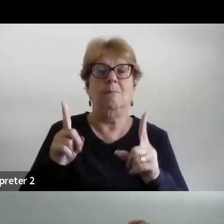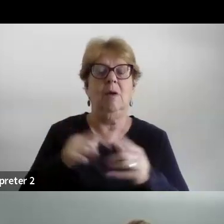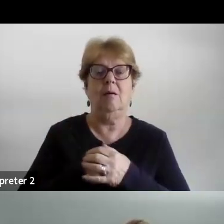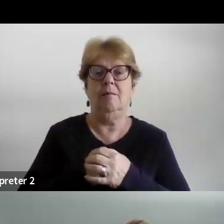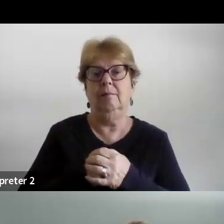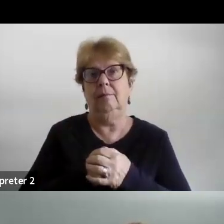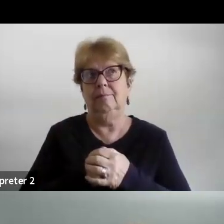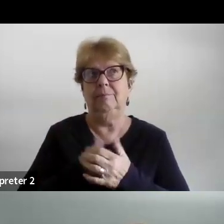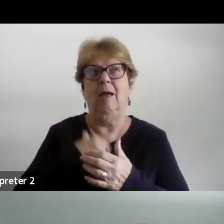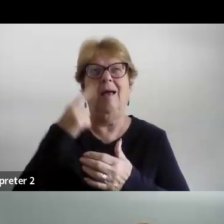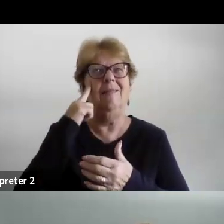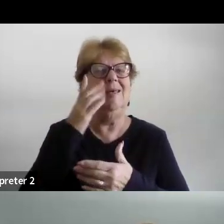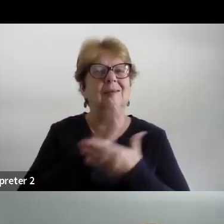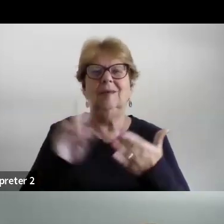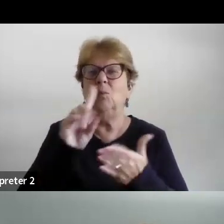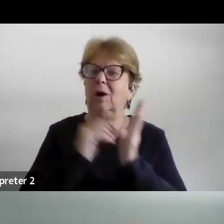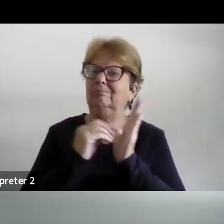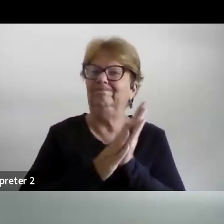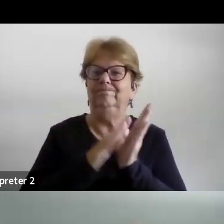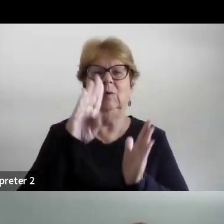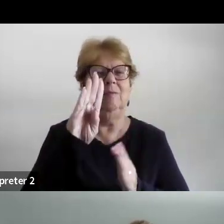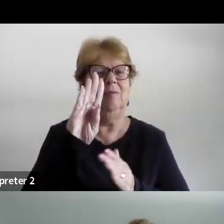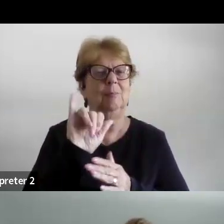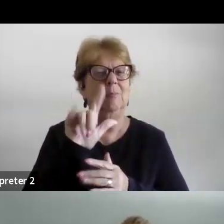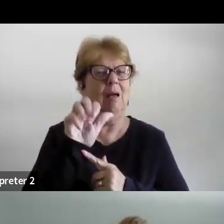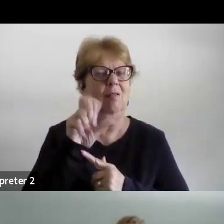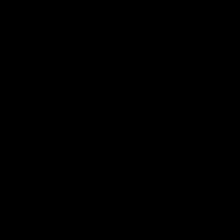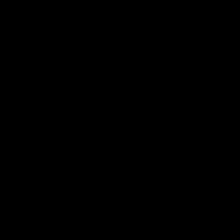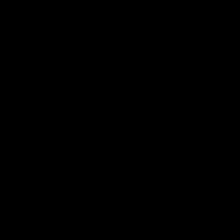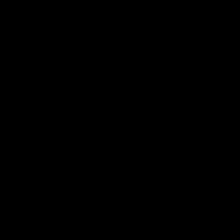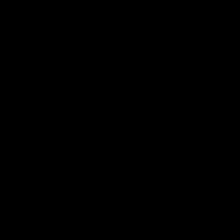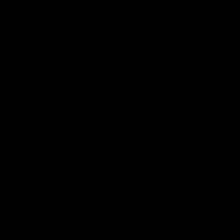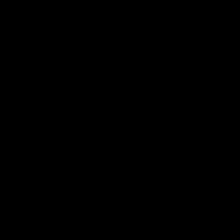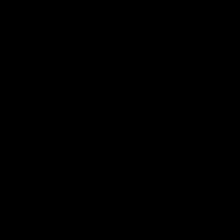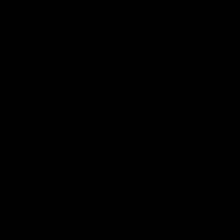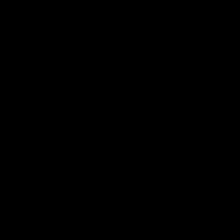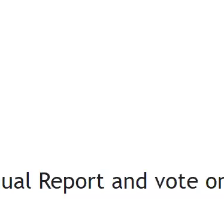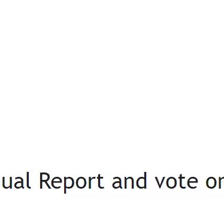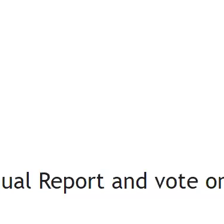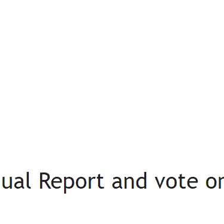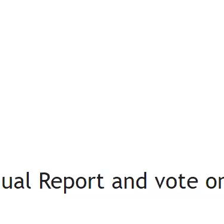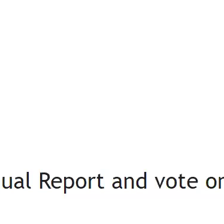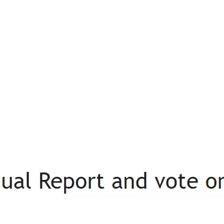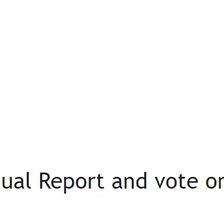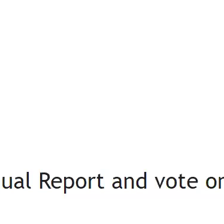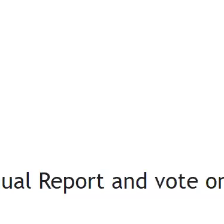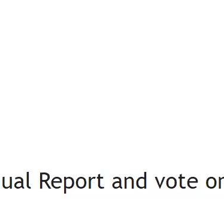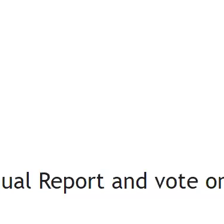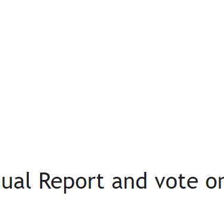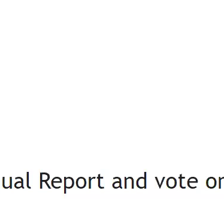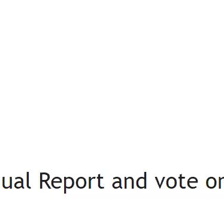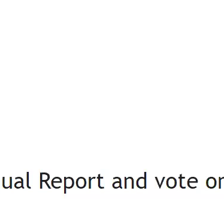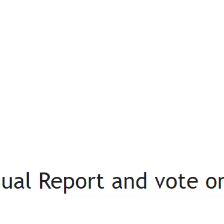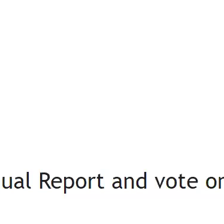think somewhere in the bylaws there should be a stipulation for hardship or something, so that